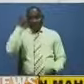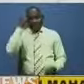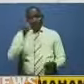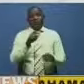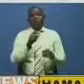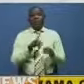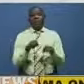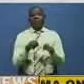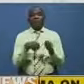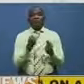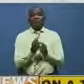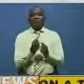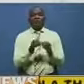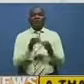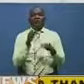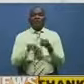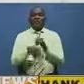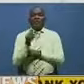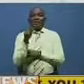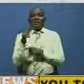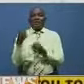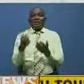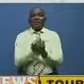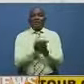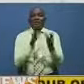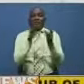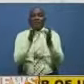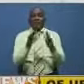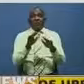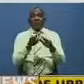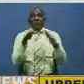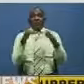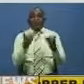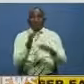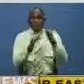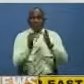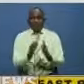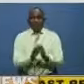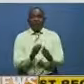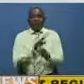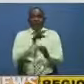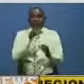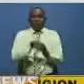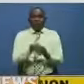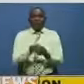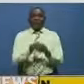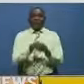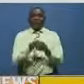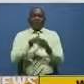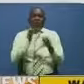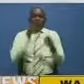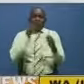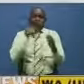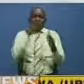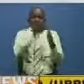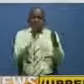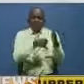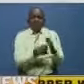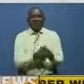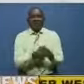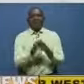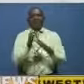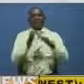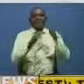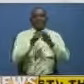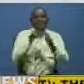some 20 Ghanaian consulting firms made up of architects, civil,